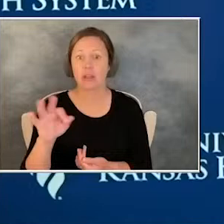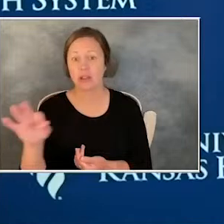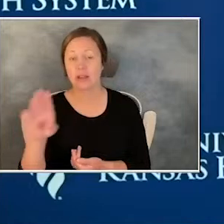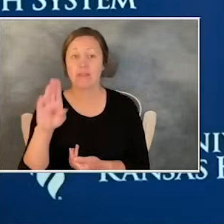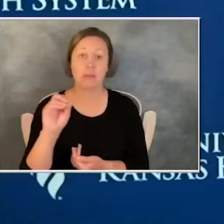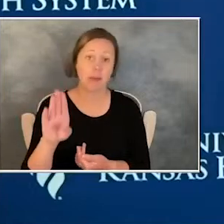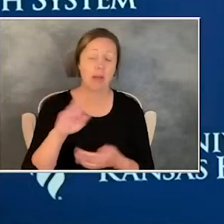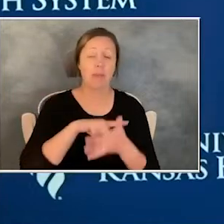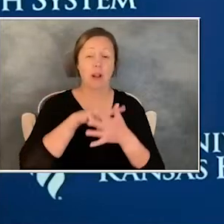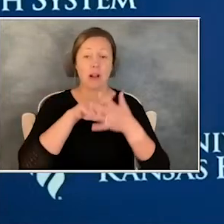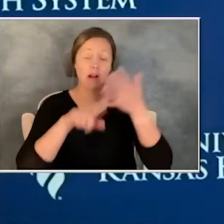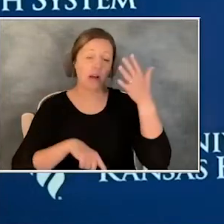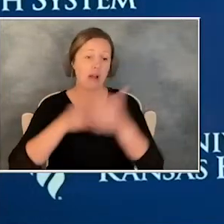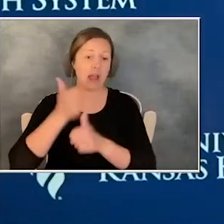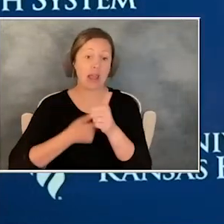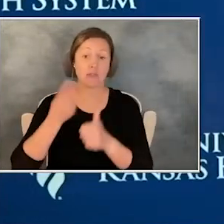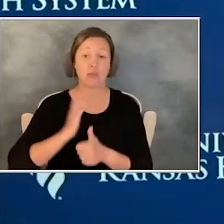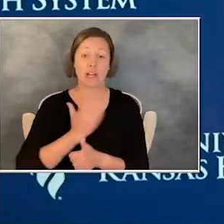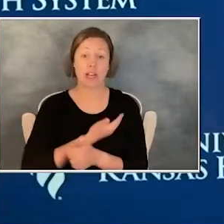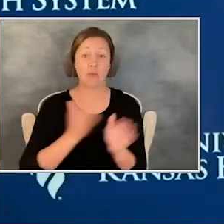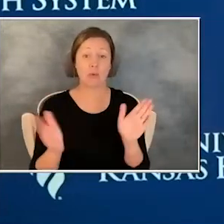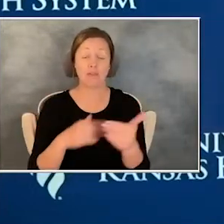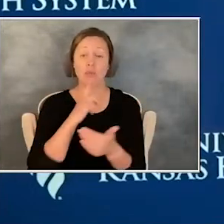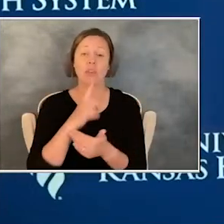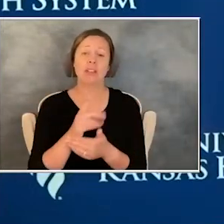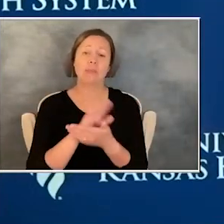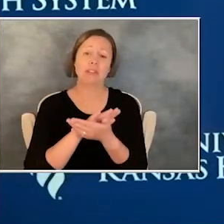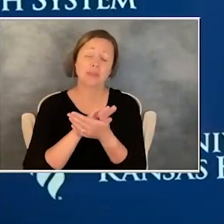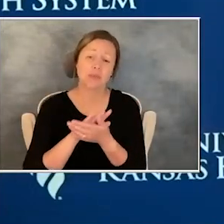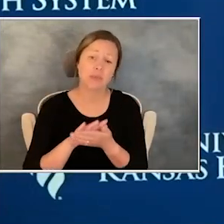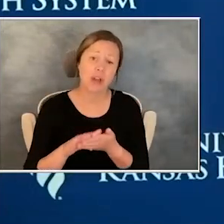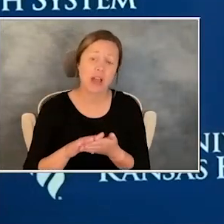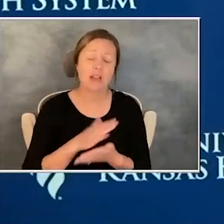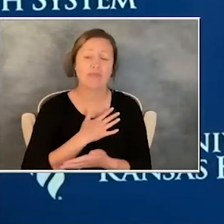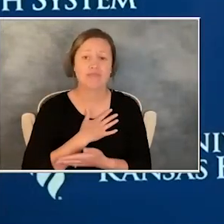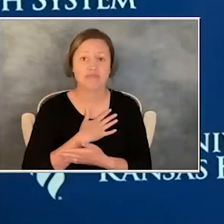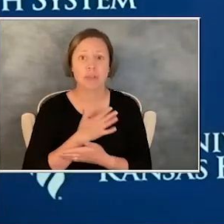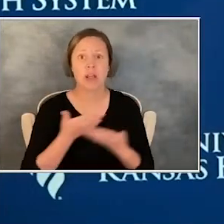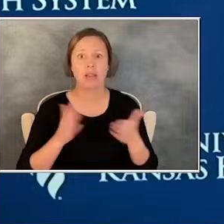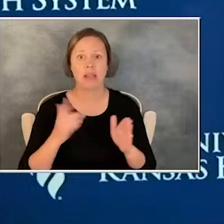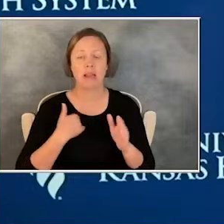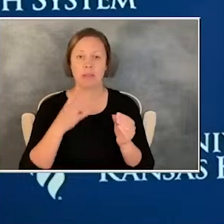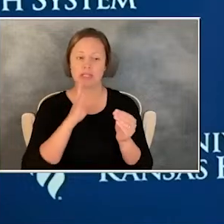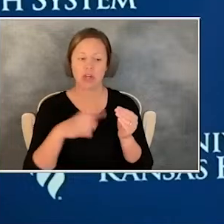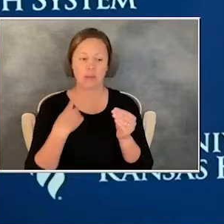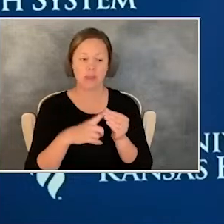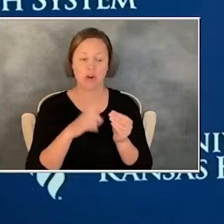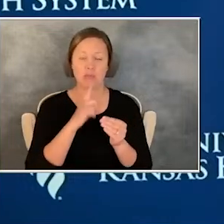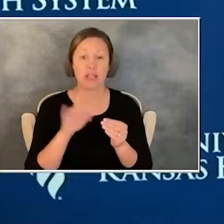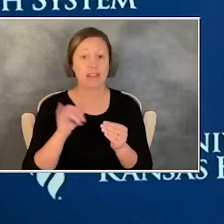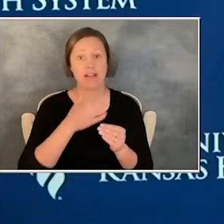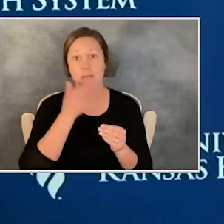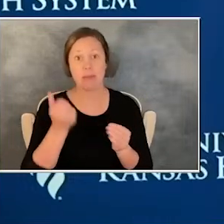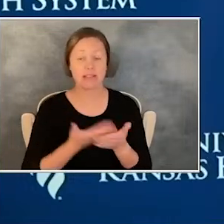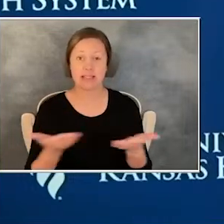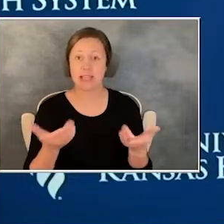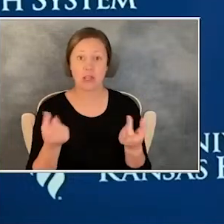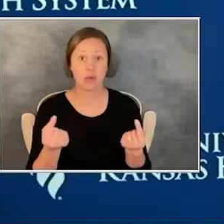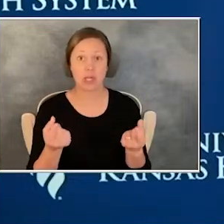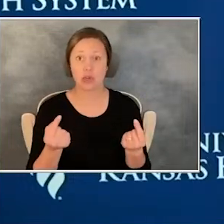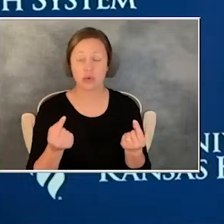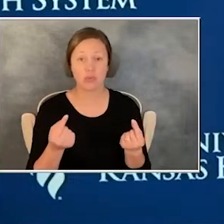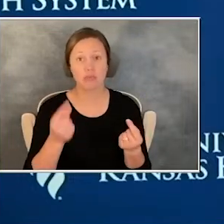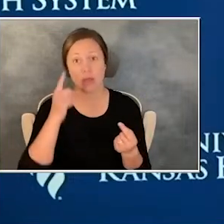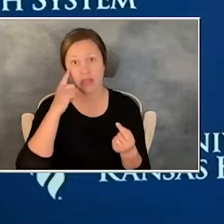everyone in our office has been so kind about letting me talk about it. And that's the best thing you can do, I think. Everybody's